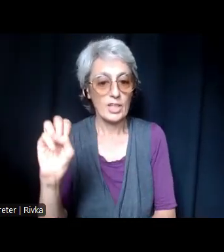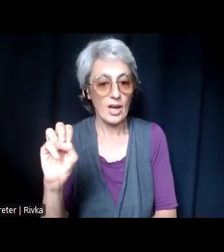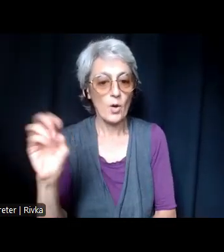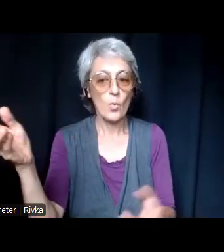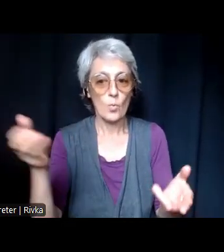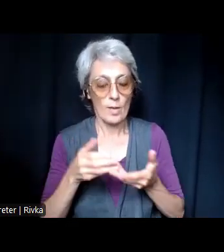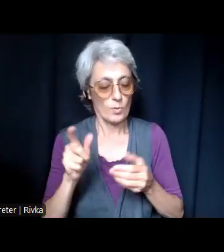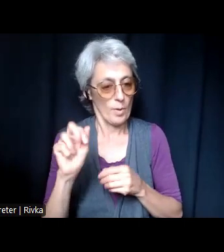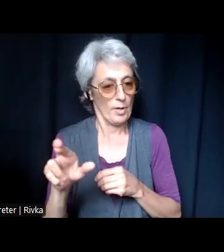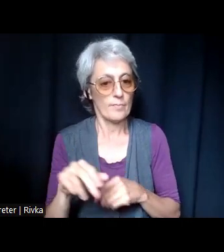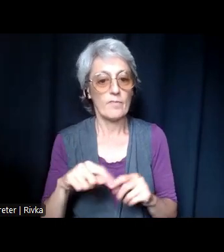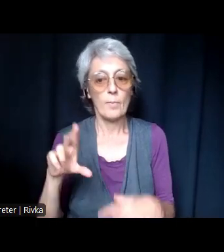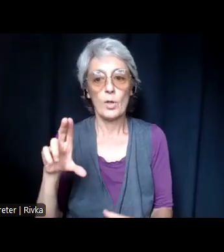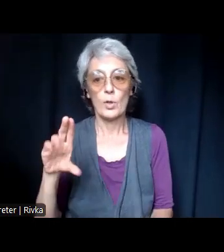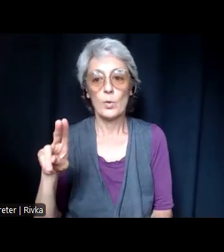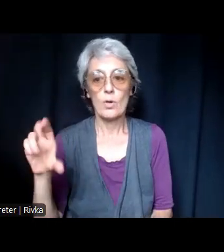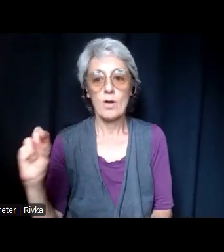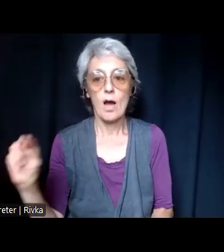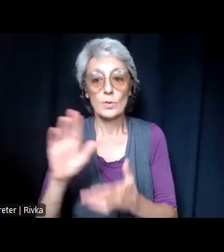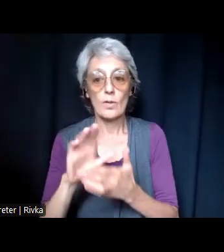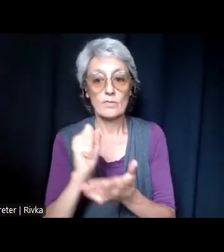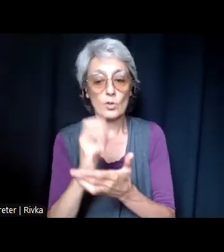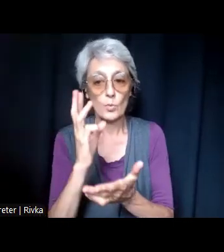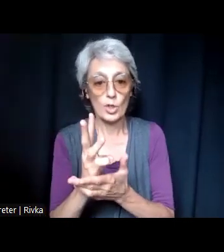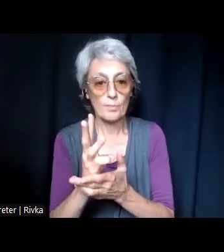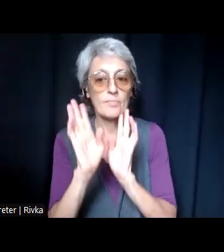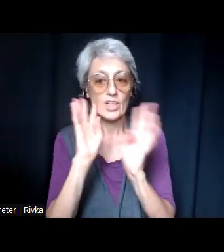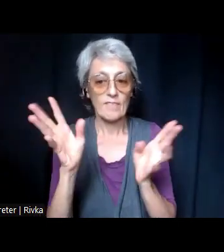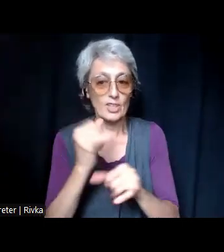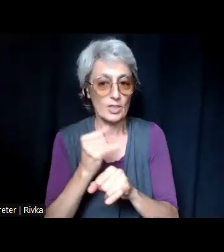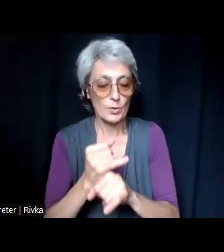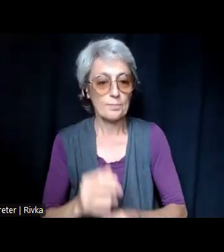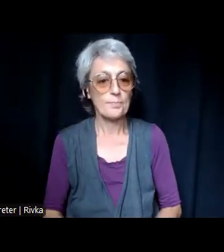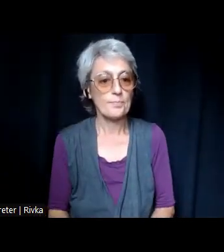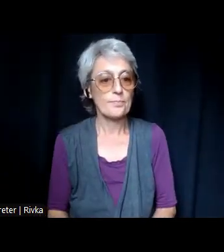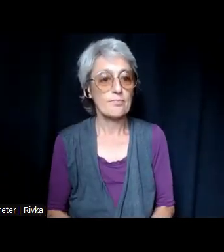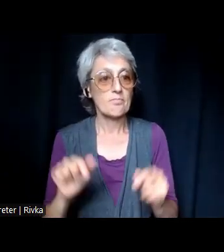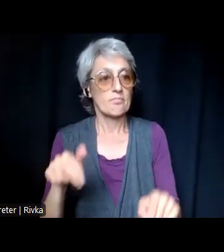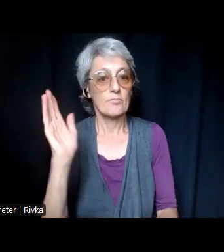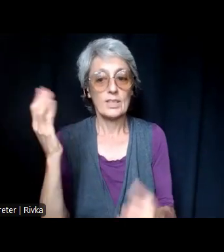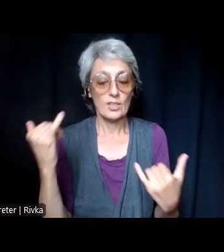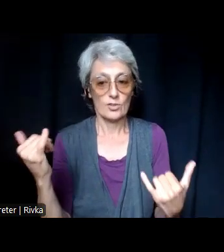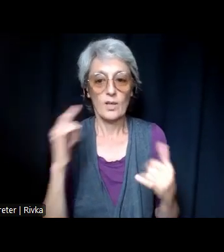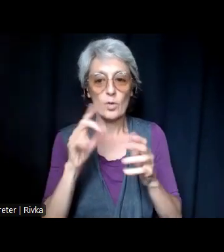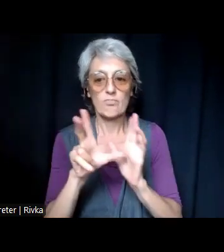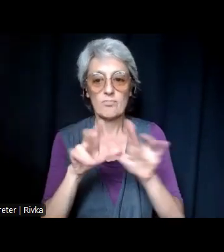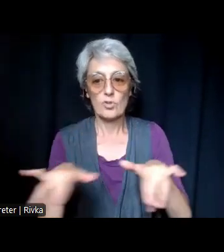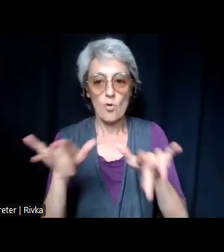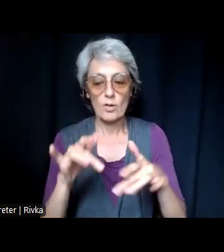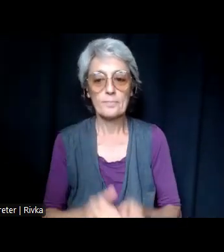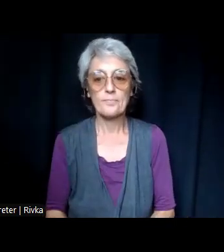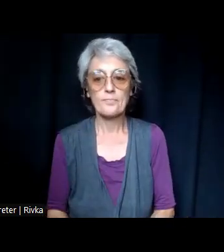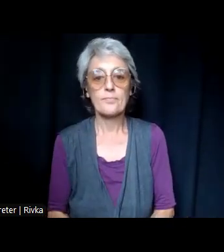of the UConn School of Social Work Innovations Institute. Today's presentation will be recorded, and the recording